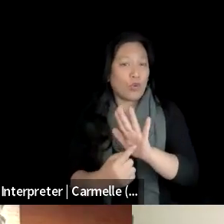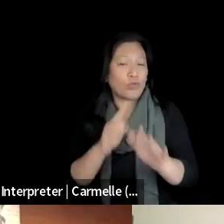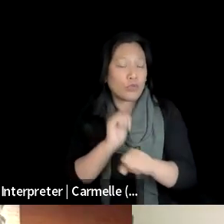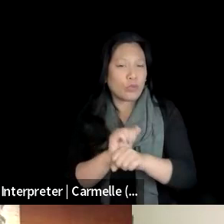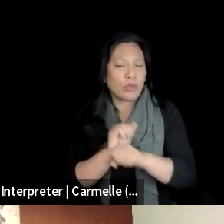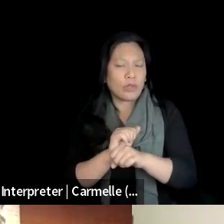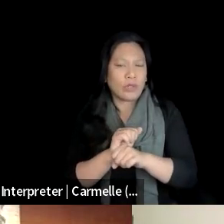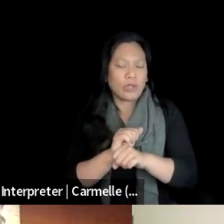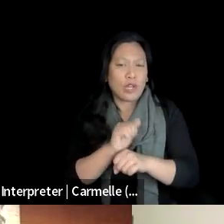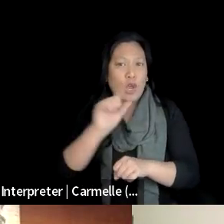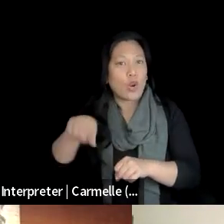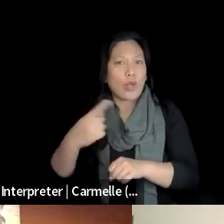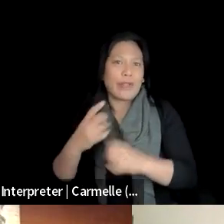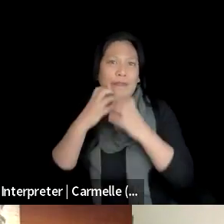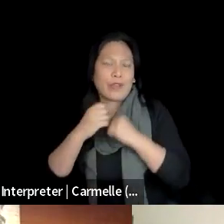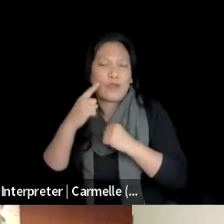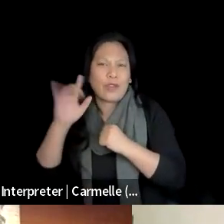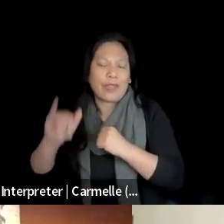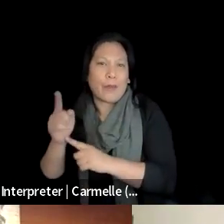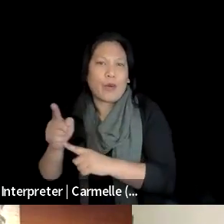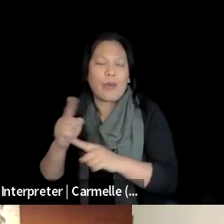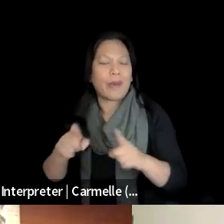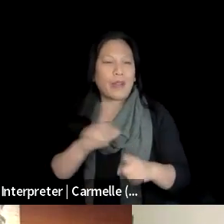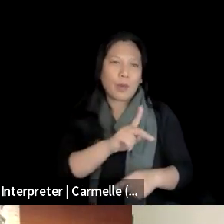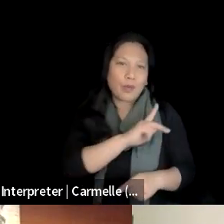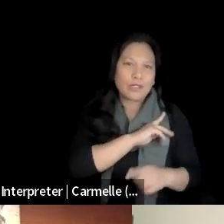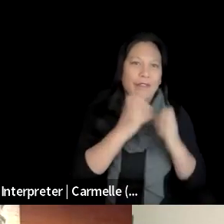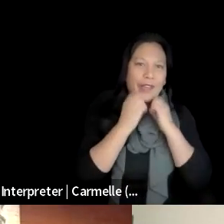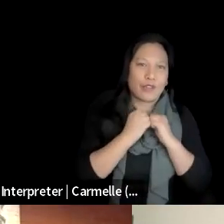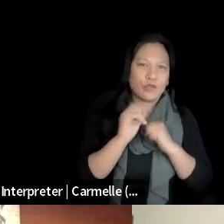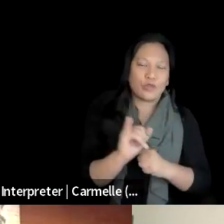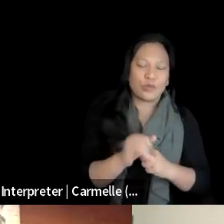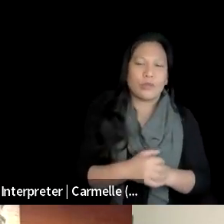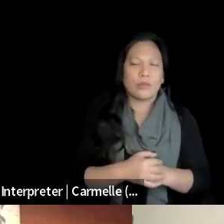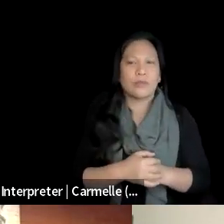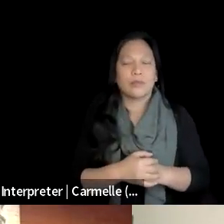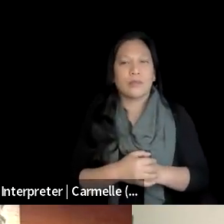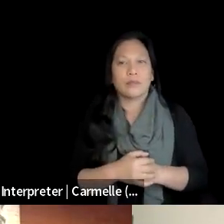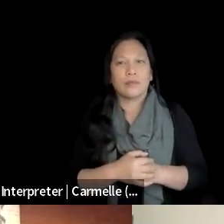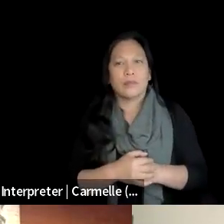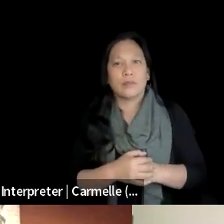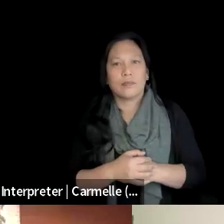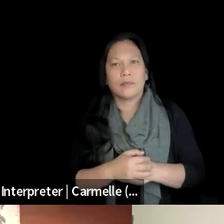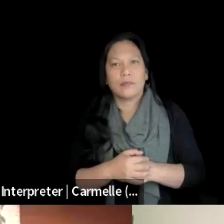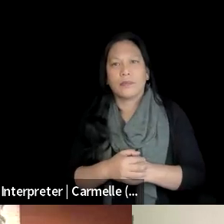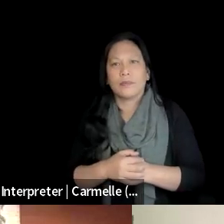own personal values, regardless of what the outcome is in terms of facilitation